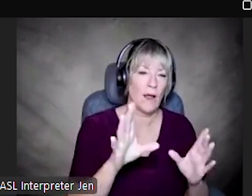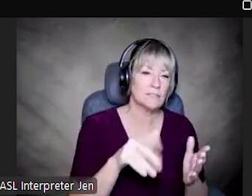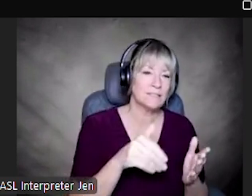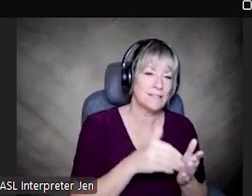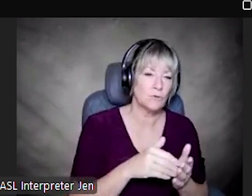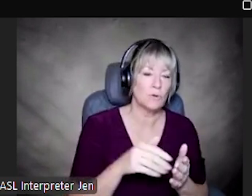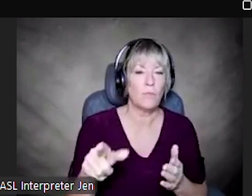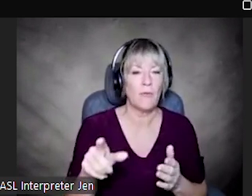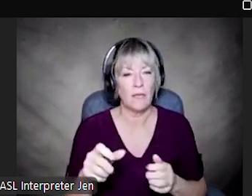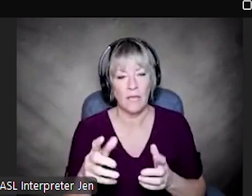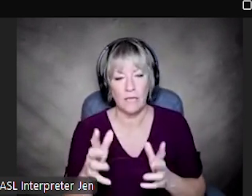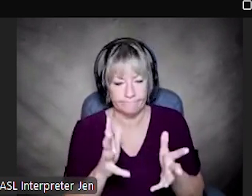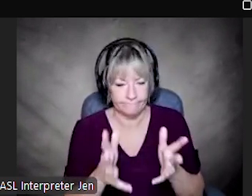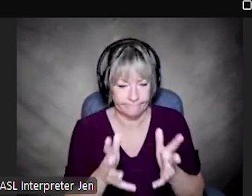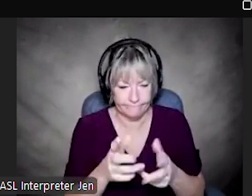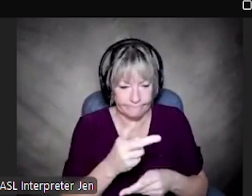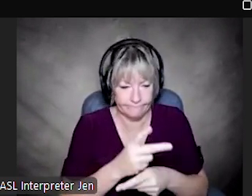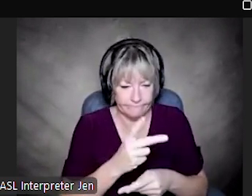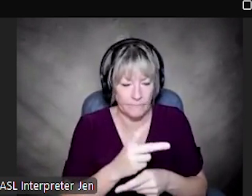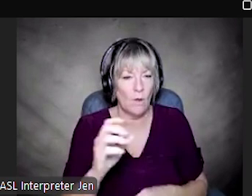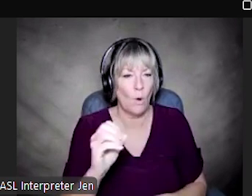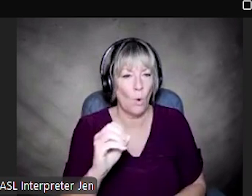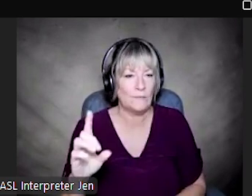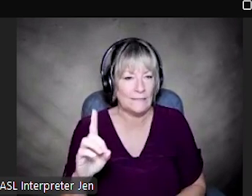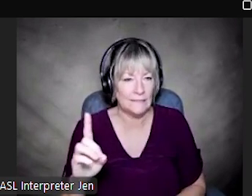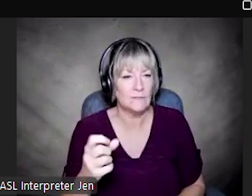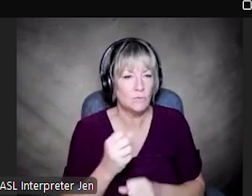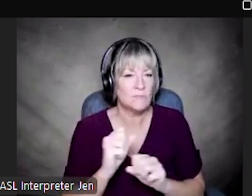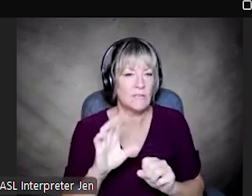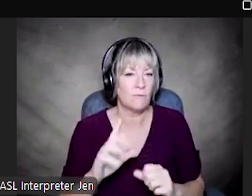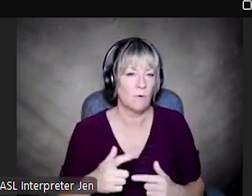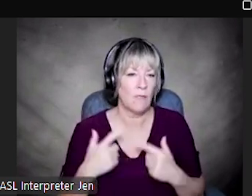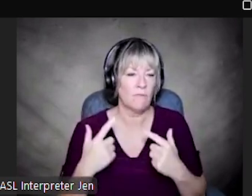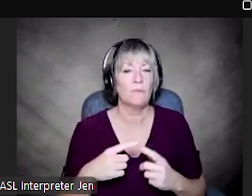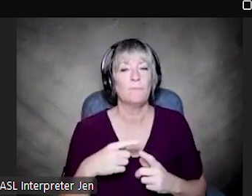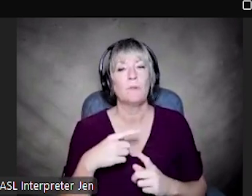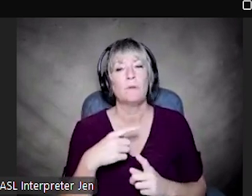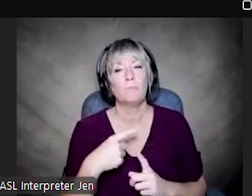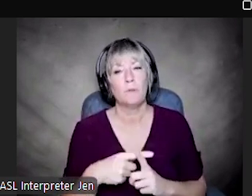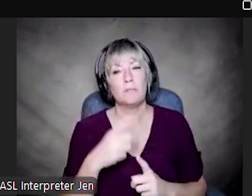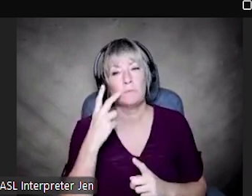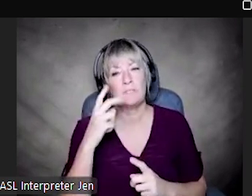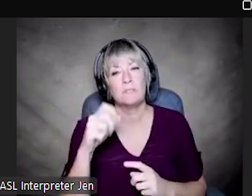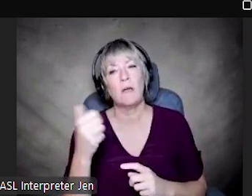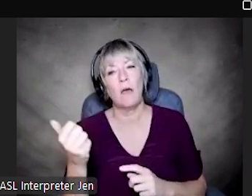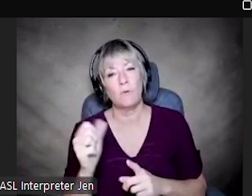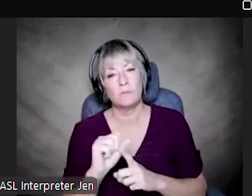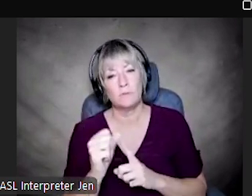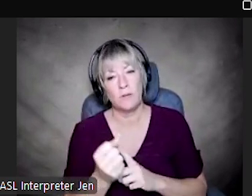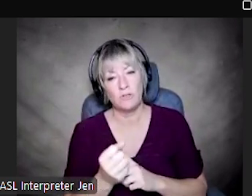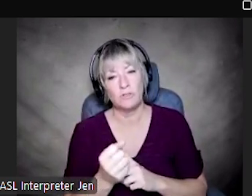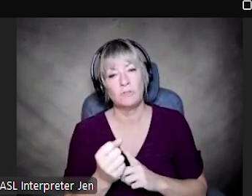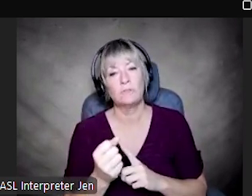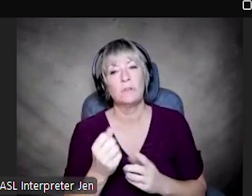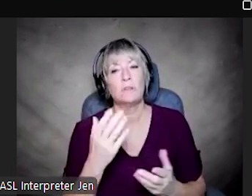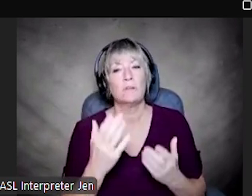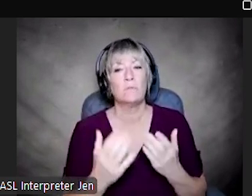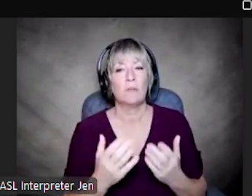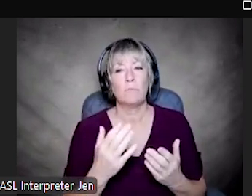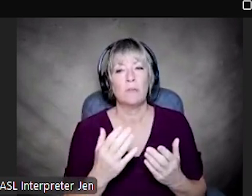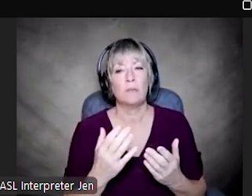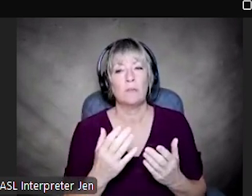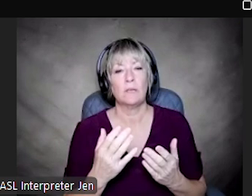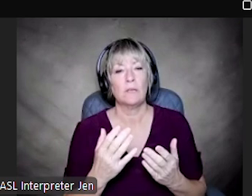that they can work on that overdose and save your life. Also, we see a lot of other kind of situations where maybe they're just